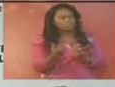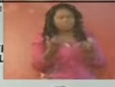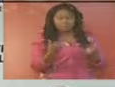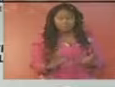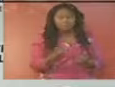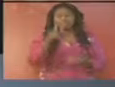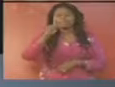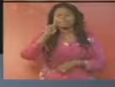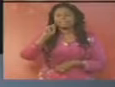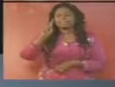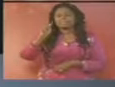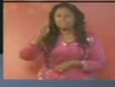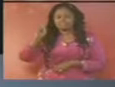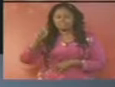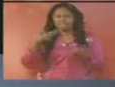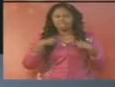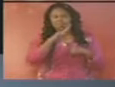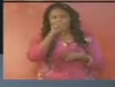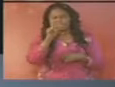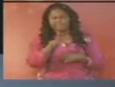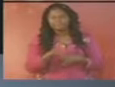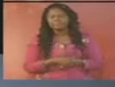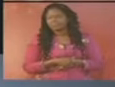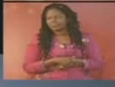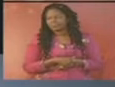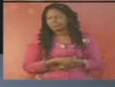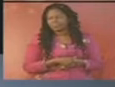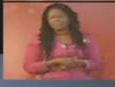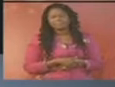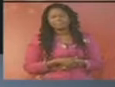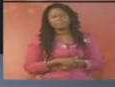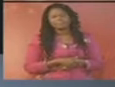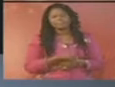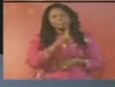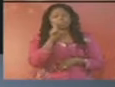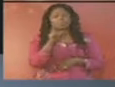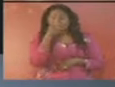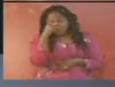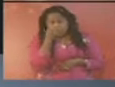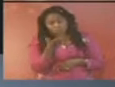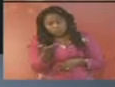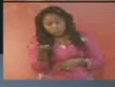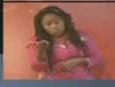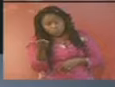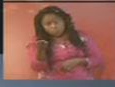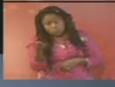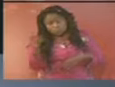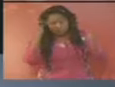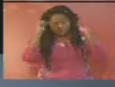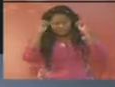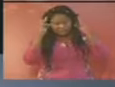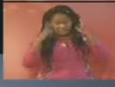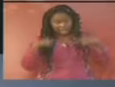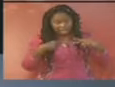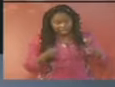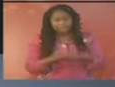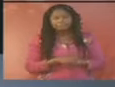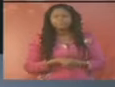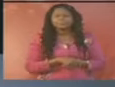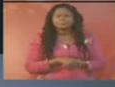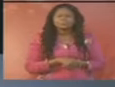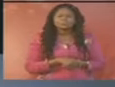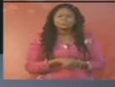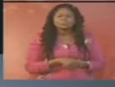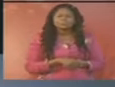All right. Good morning, Minister Dyal Singh. This question is for you. Earlier this week, you would have mentioned that there would